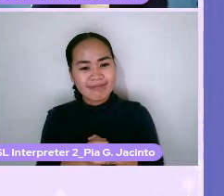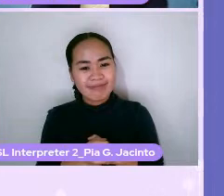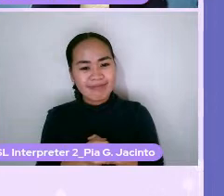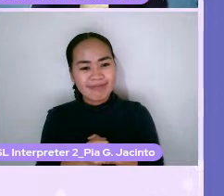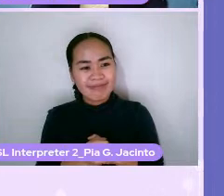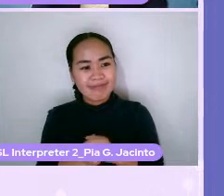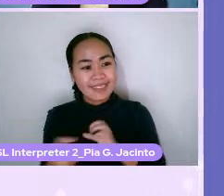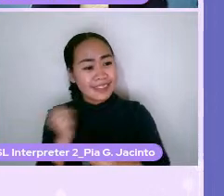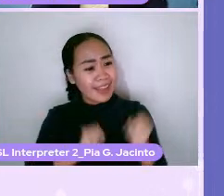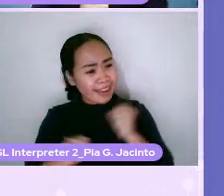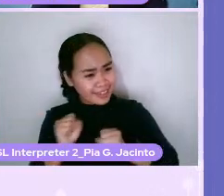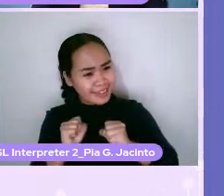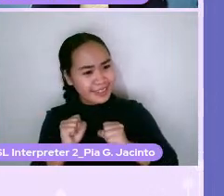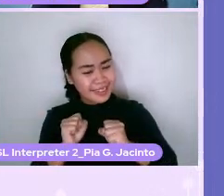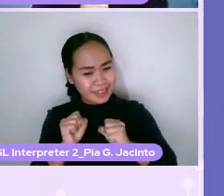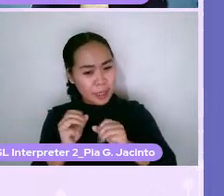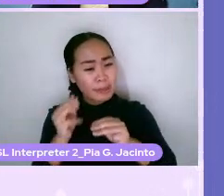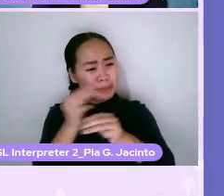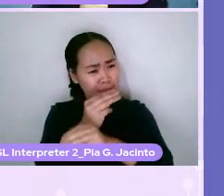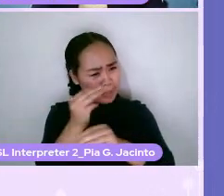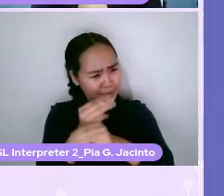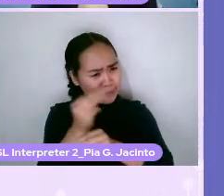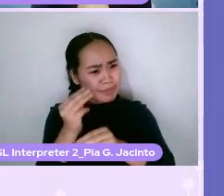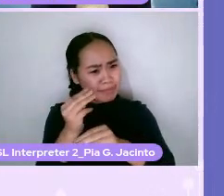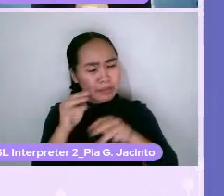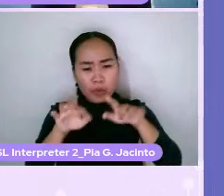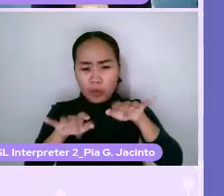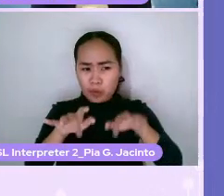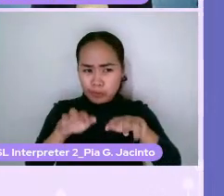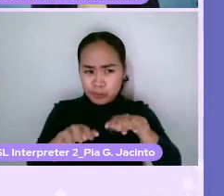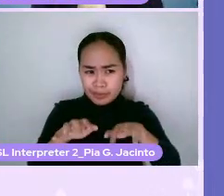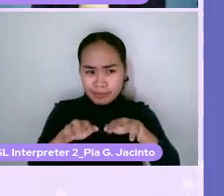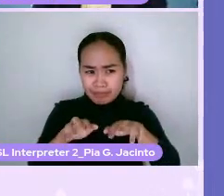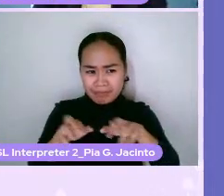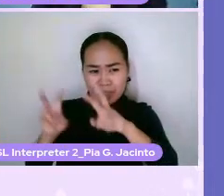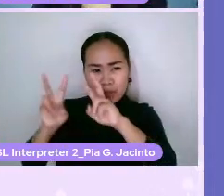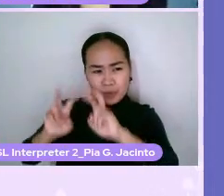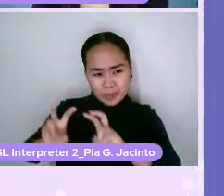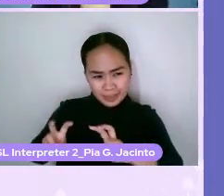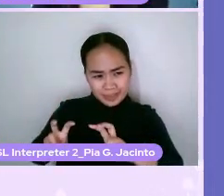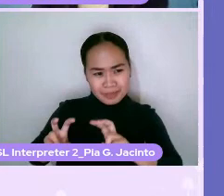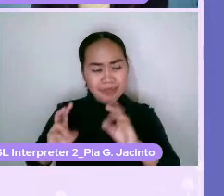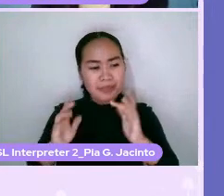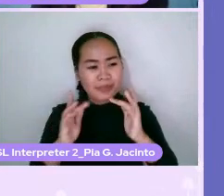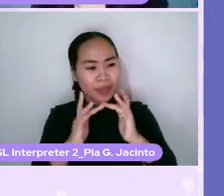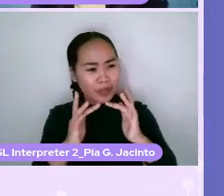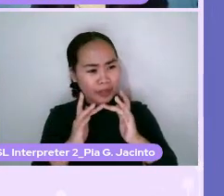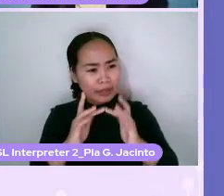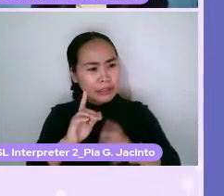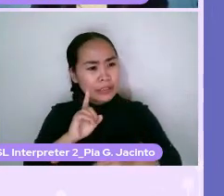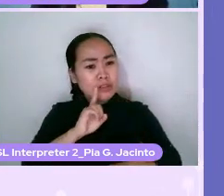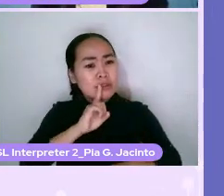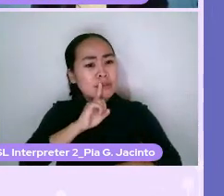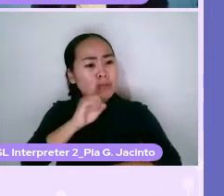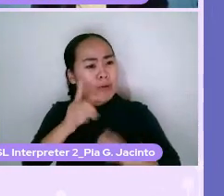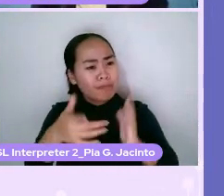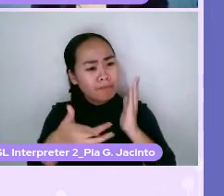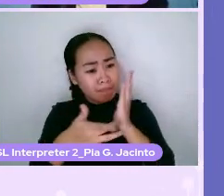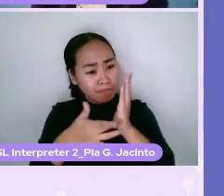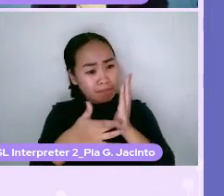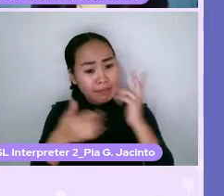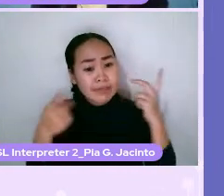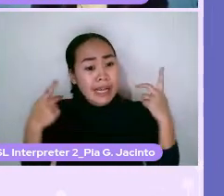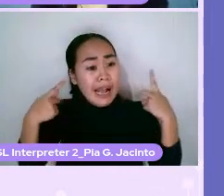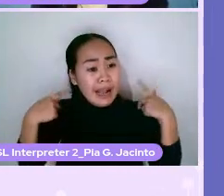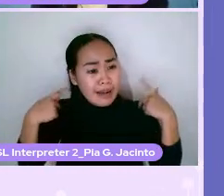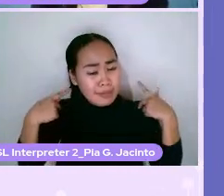Science, mathematics, computer, research, technology, some of the buzzwords way back in my days and are still